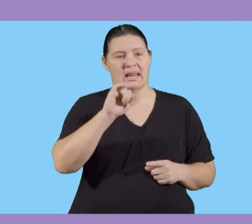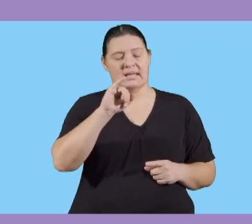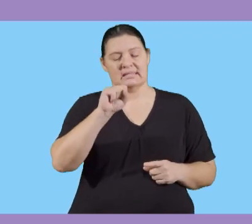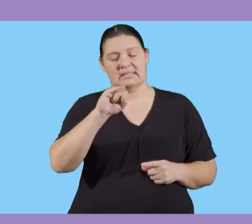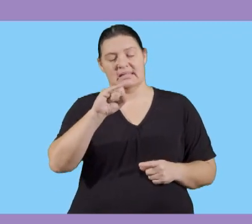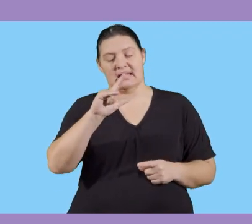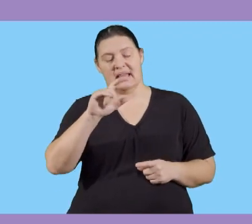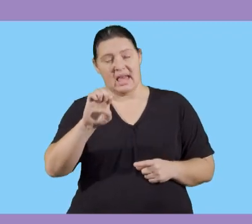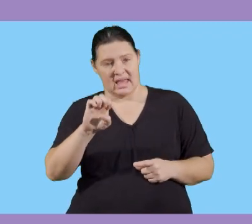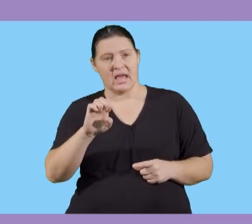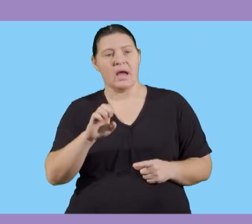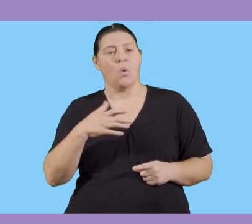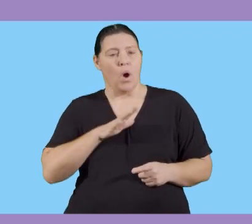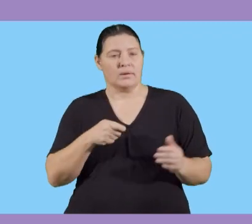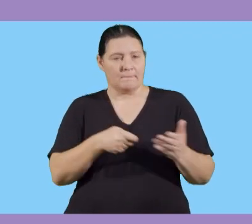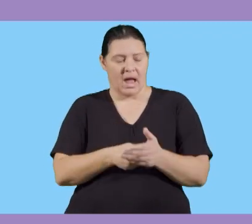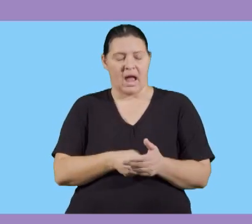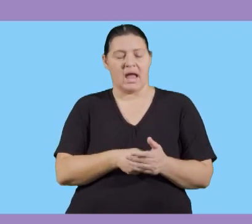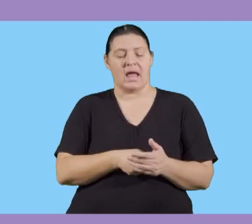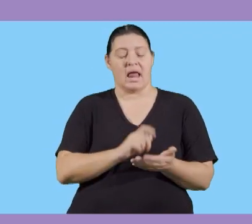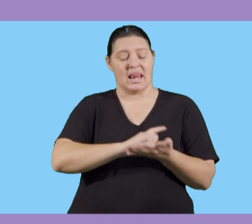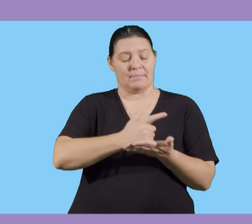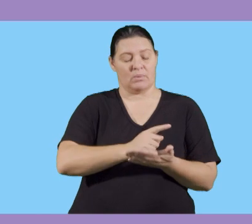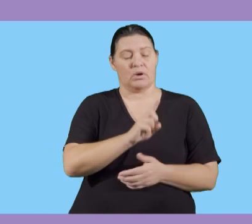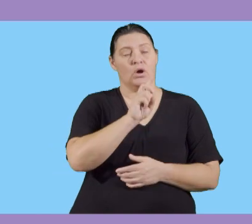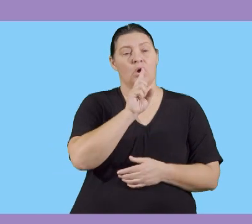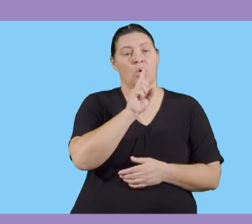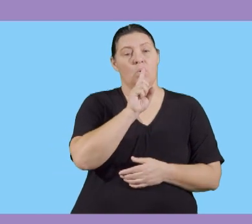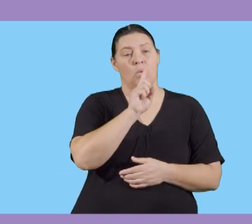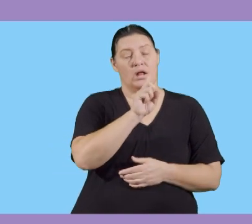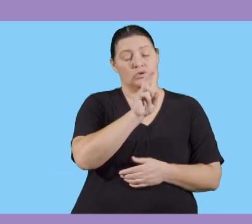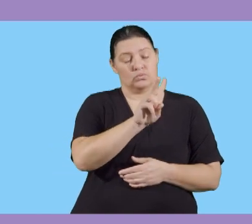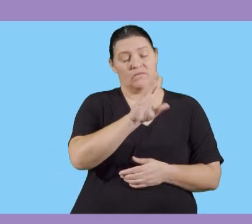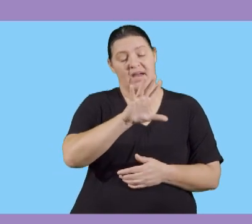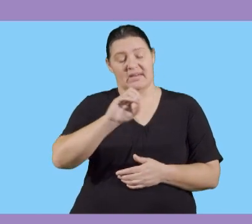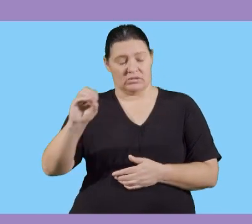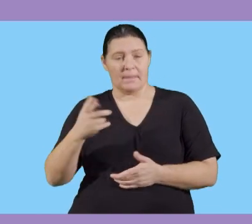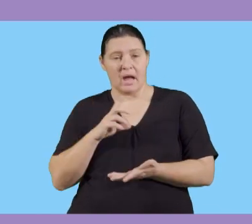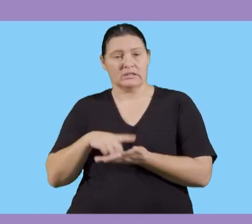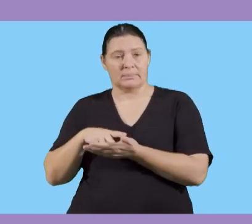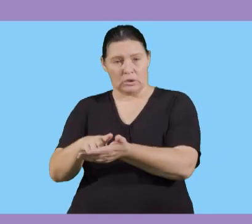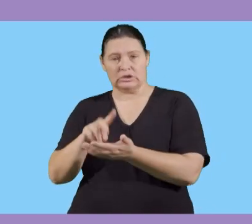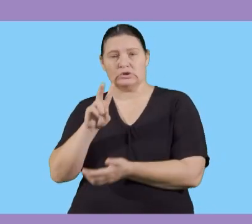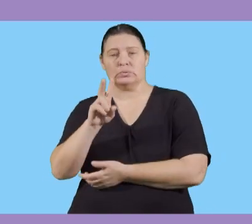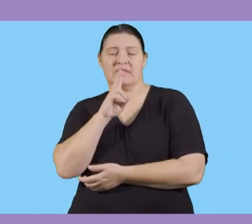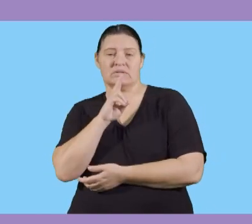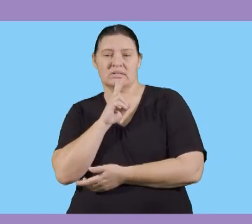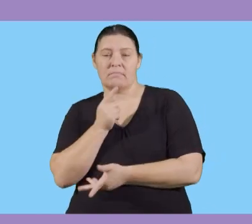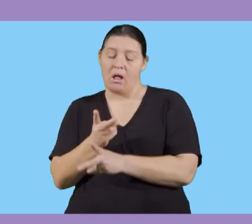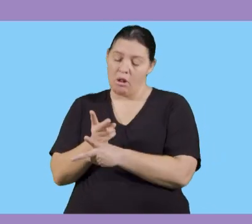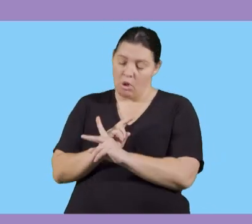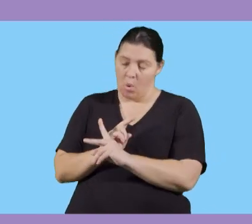for 12,500 rands. She has a deposit of 2,000 rands. She gets a loan from the shop for